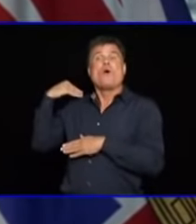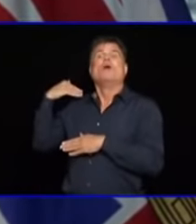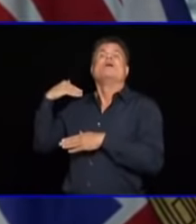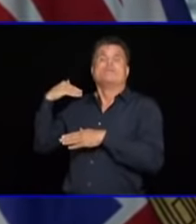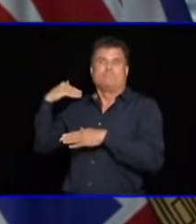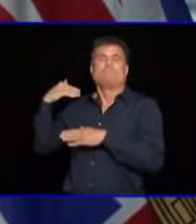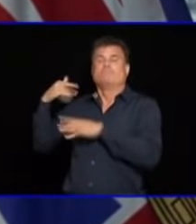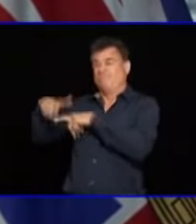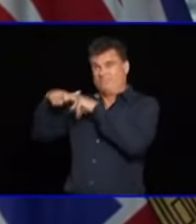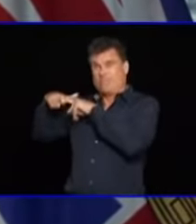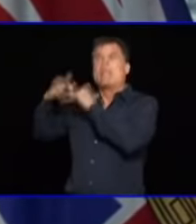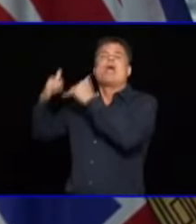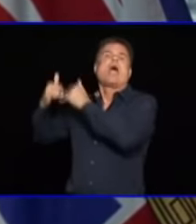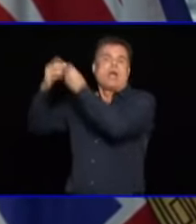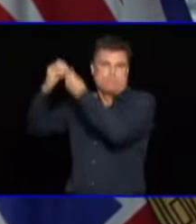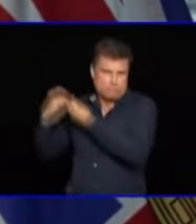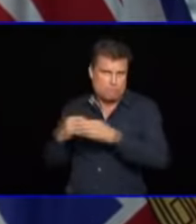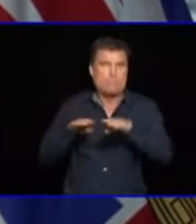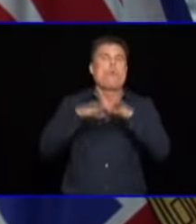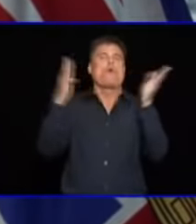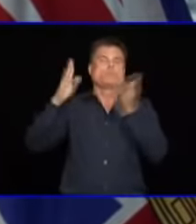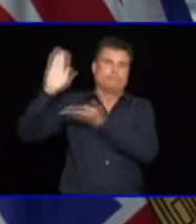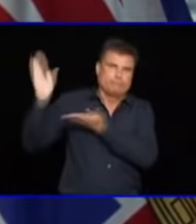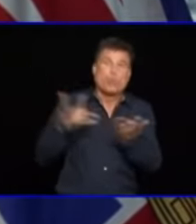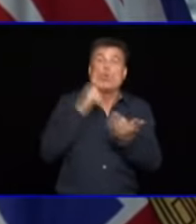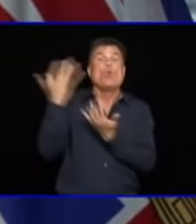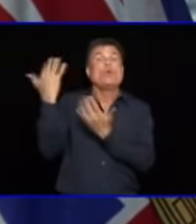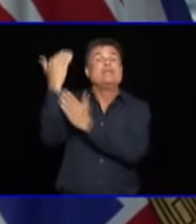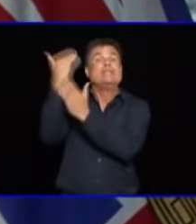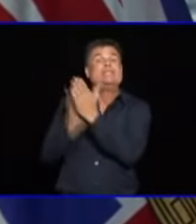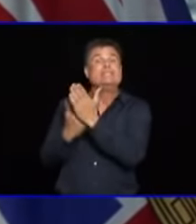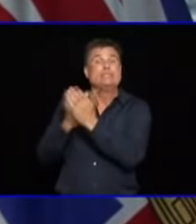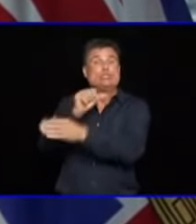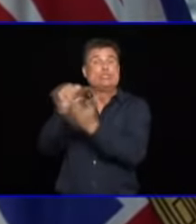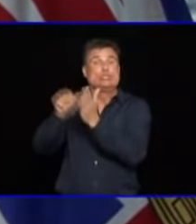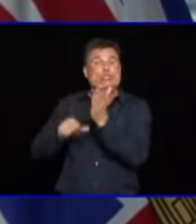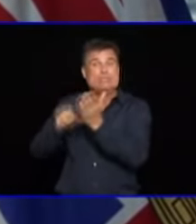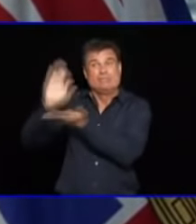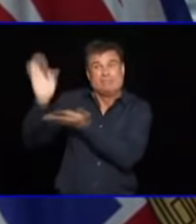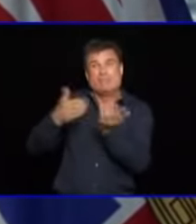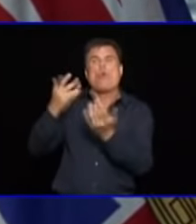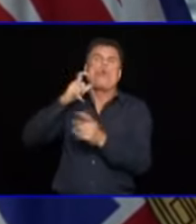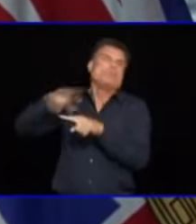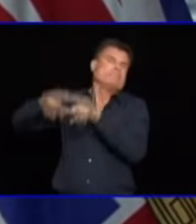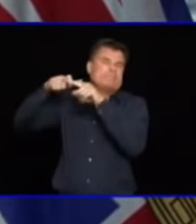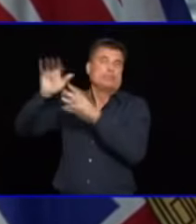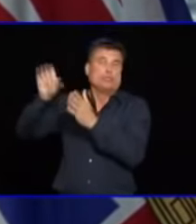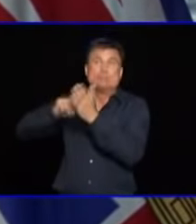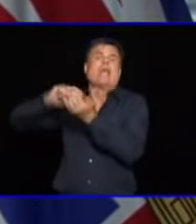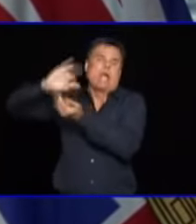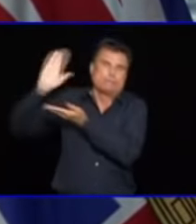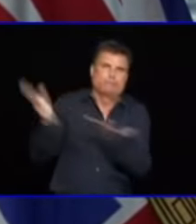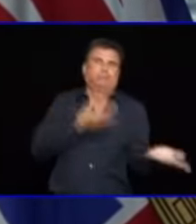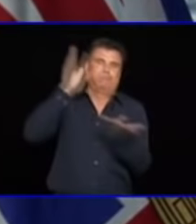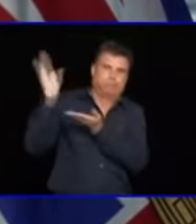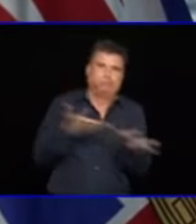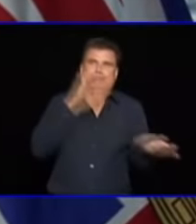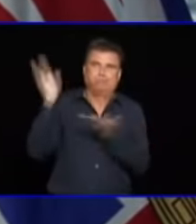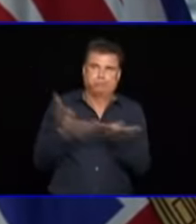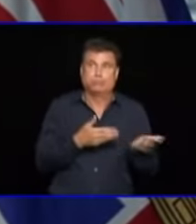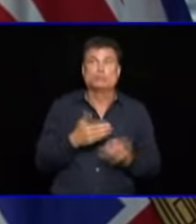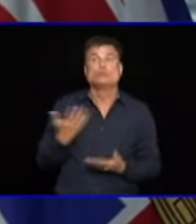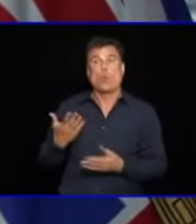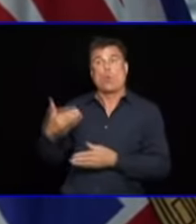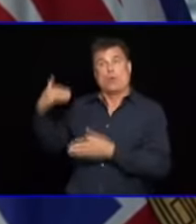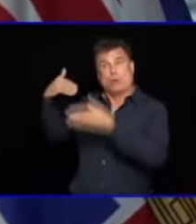and lost due to COVID-19. On Tuesday, we released our second monthly progress report. It covered the period from June